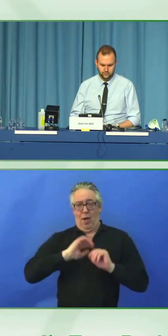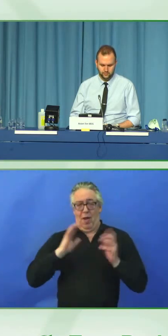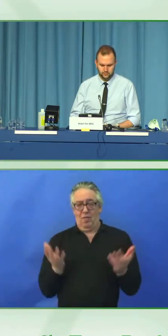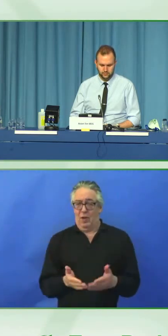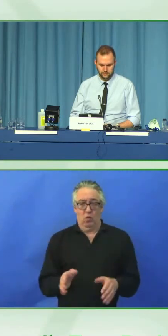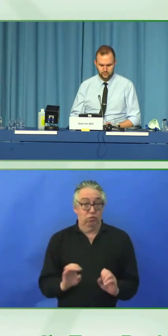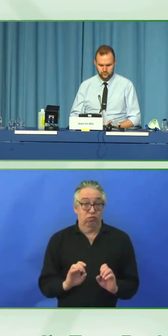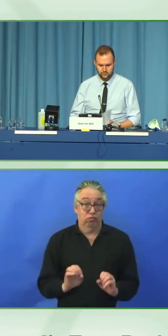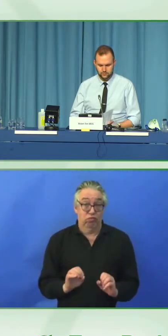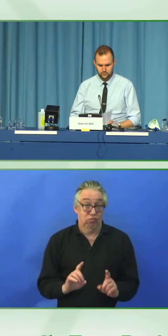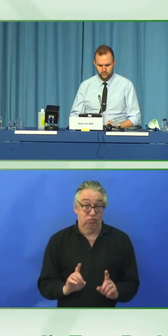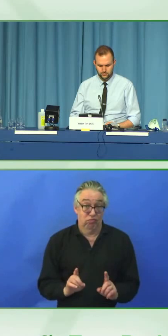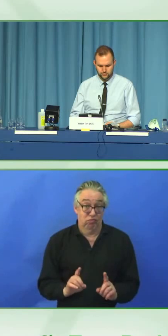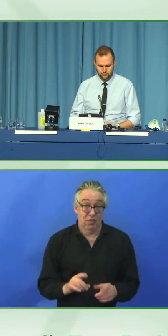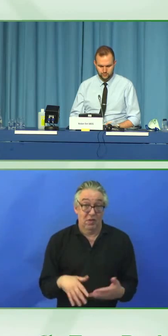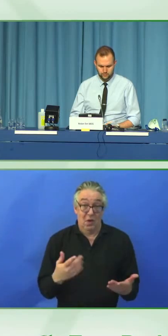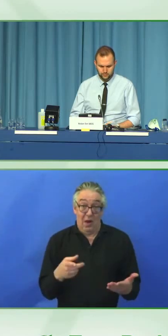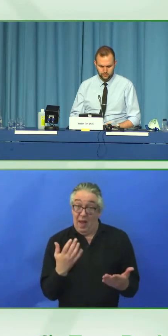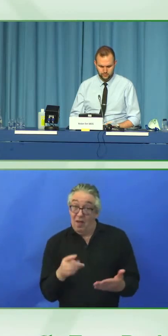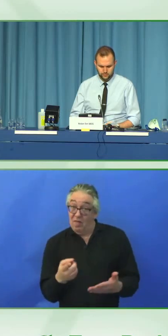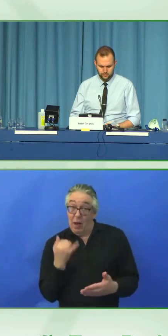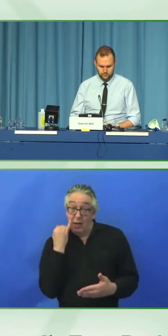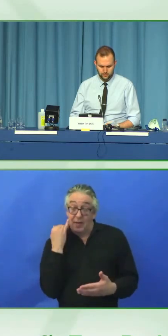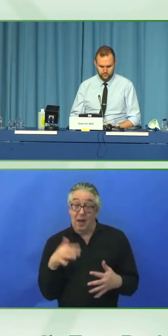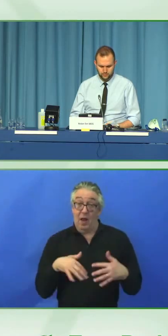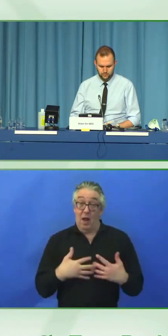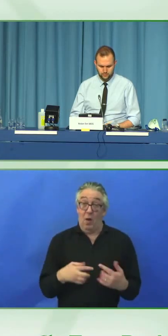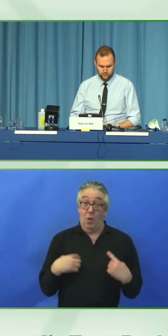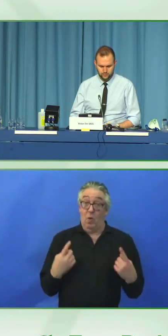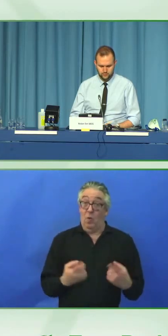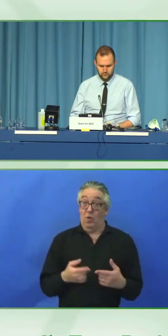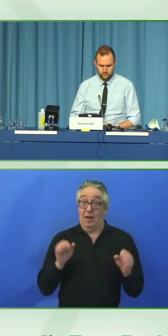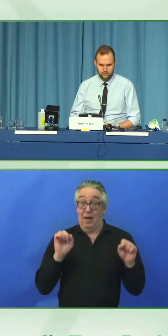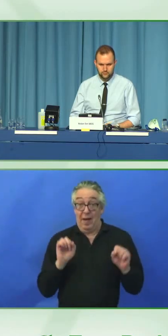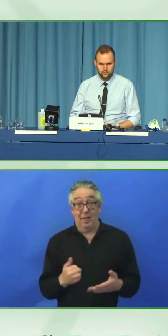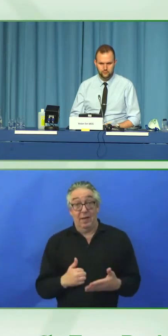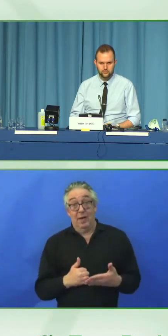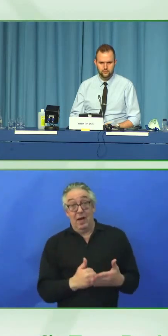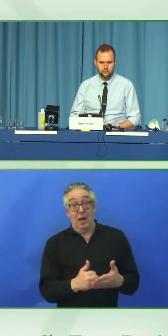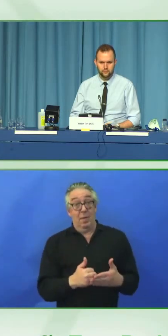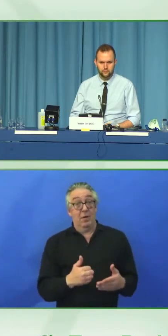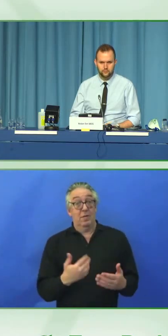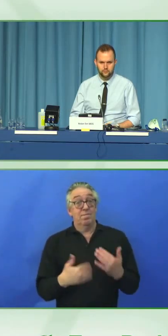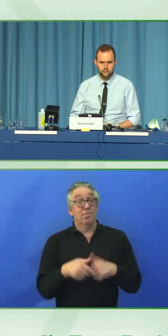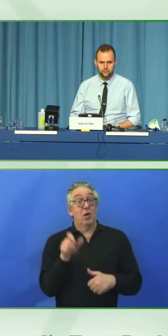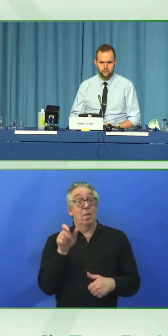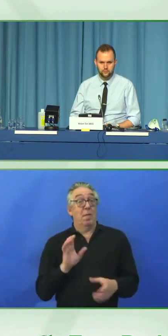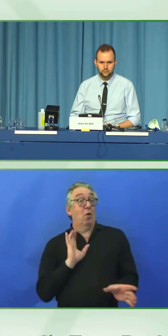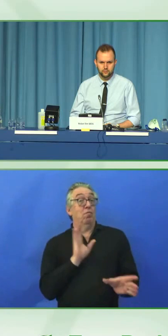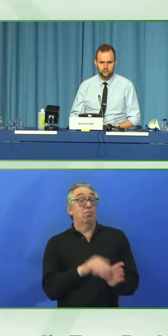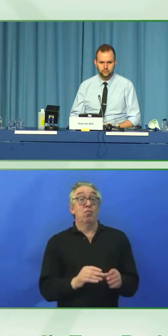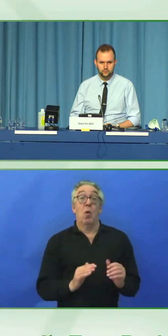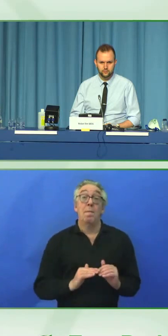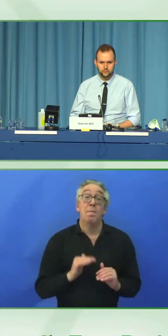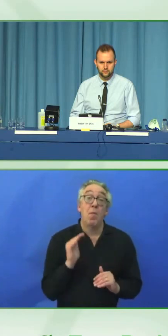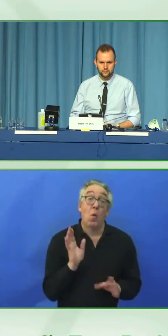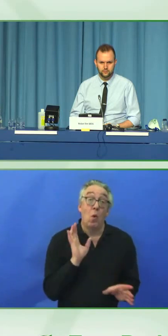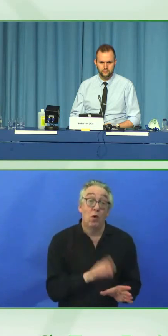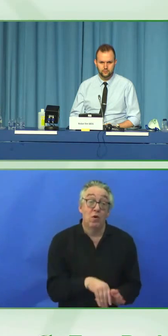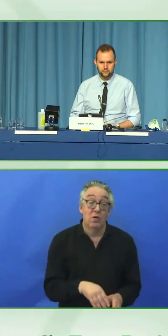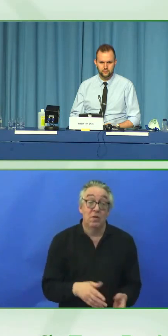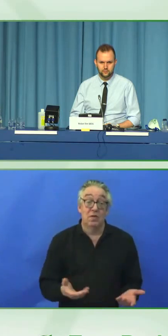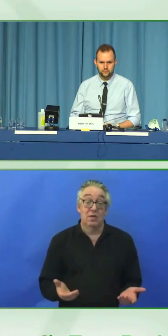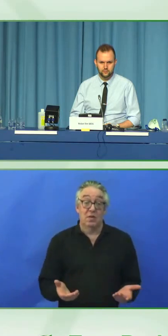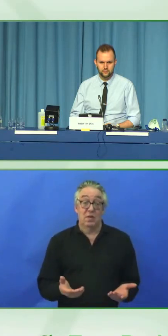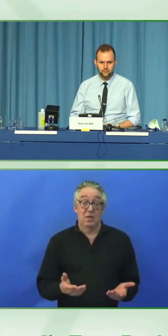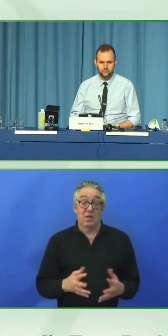how we can make the voice and the inclusion of disabled people even better, and yes, Marinka, I was taking very careful